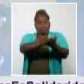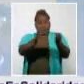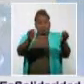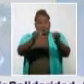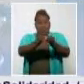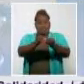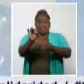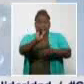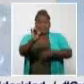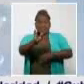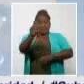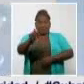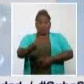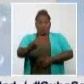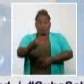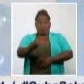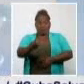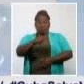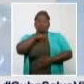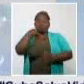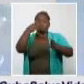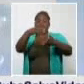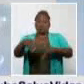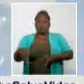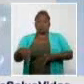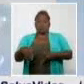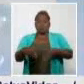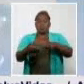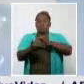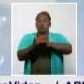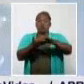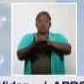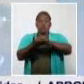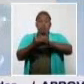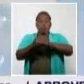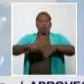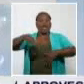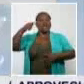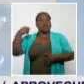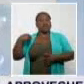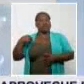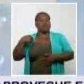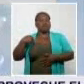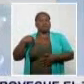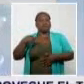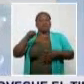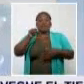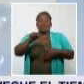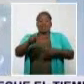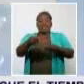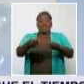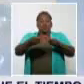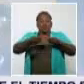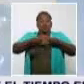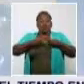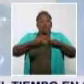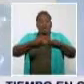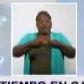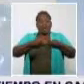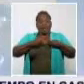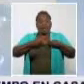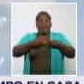There are 77 cumulative deaths, none yesterday, as I mentioned earlier. That gives